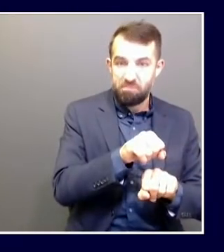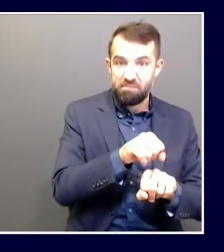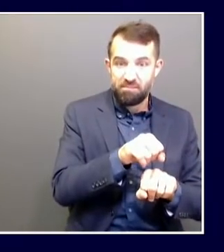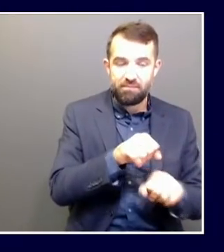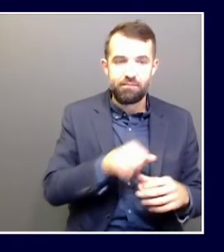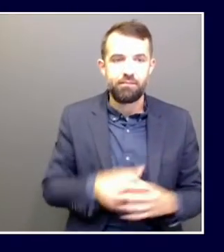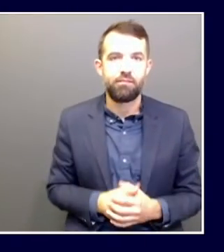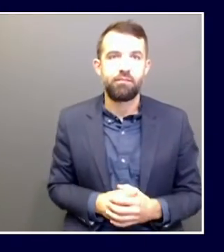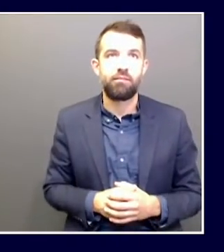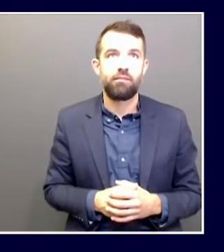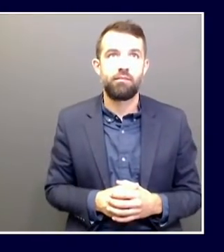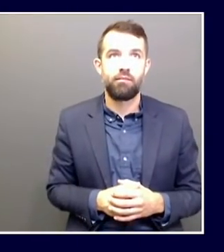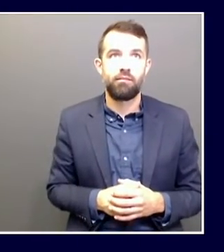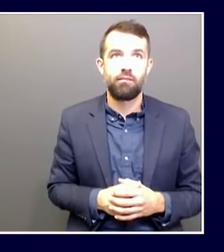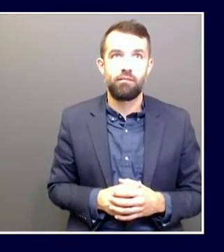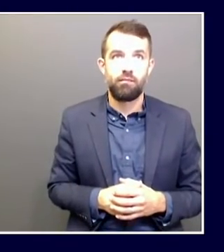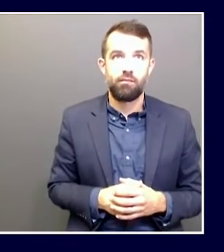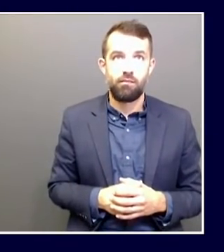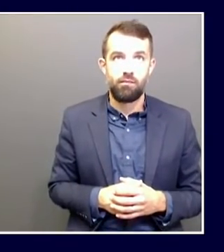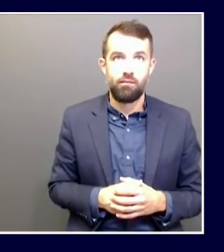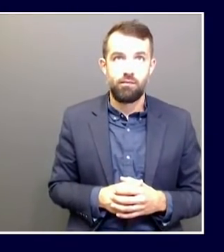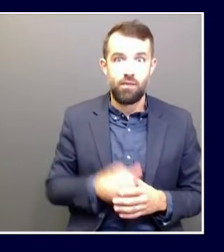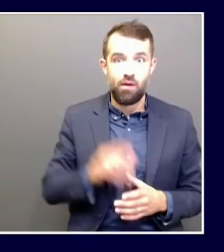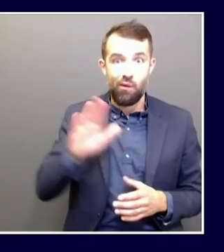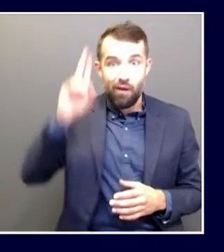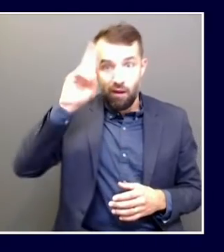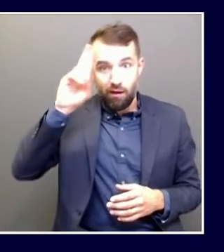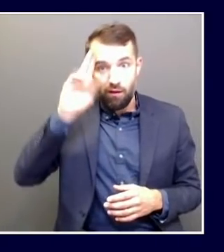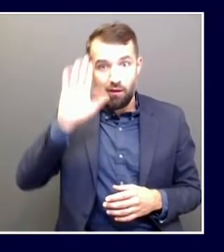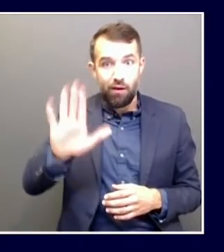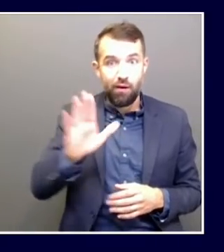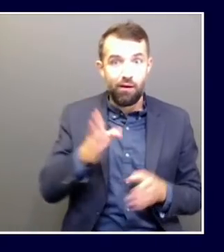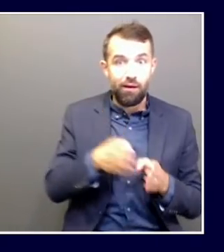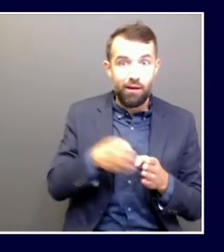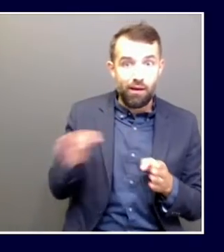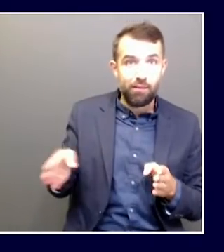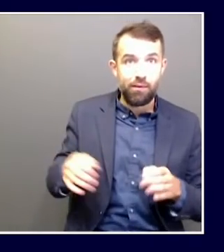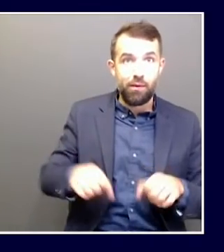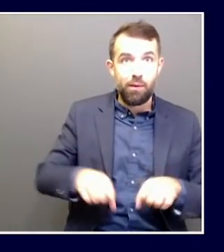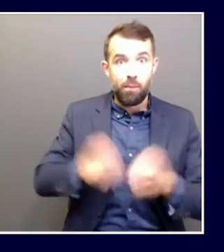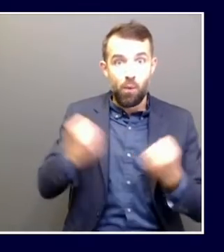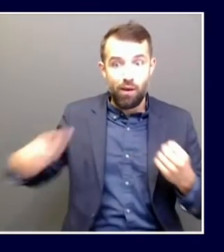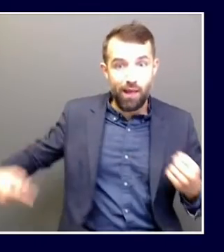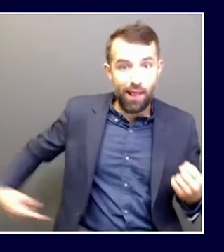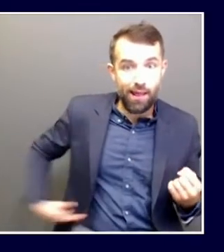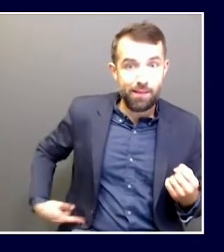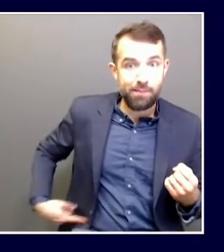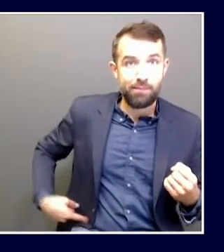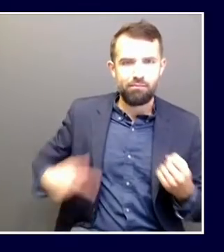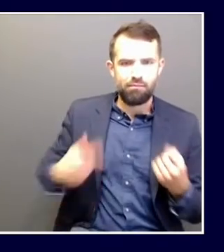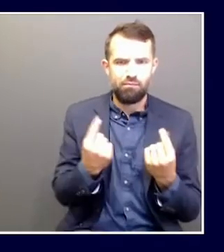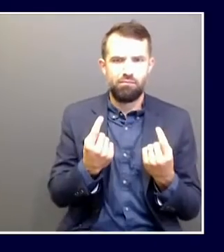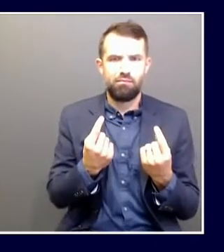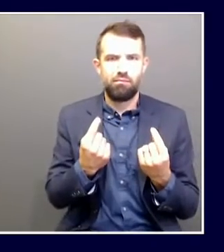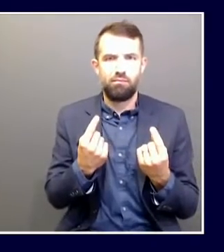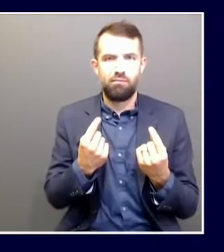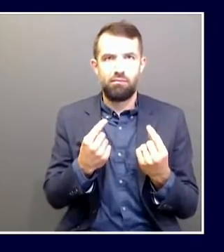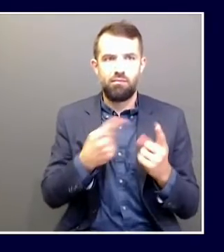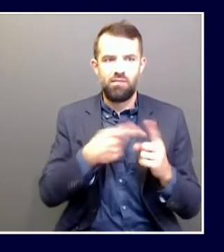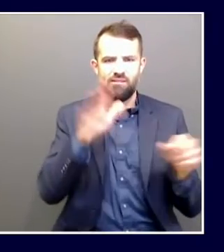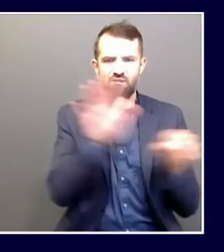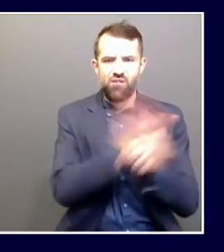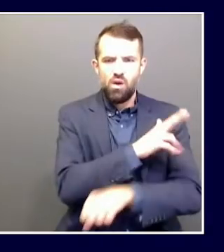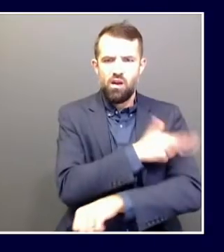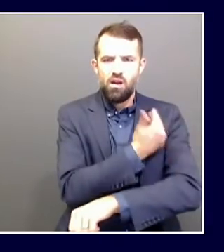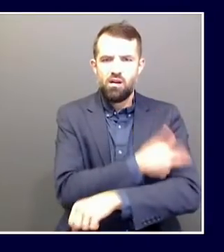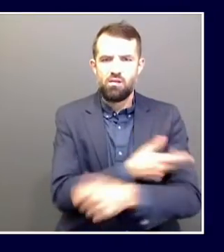may be your uncle or your neighbor who breaks their hip and has to compete for that same ICU bed just for that